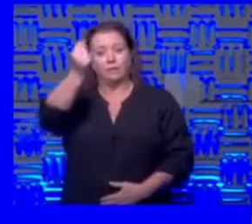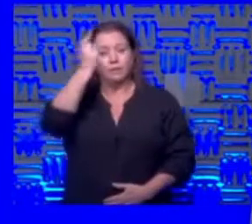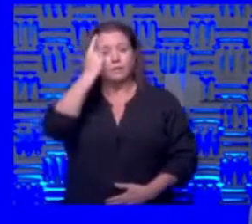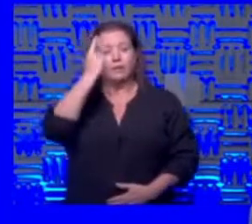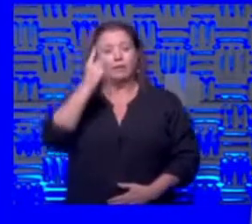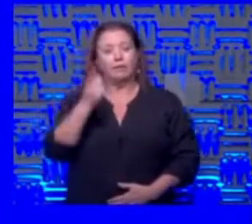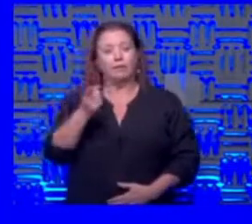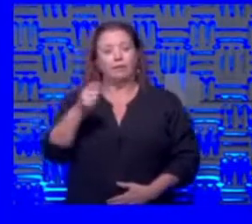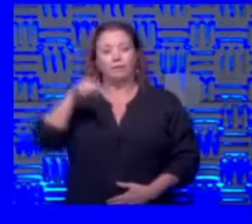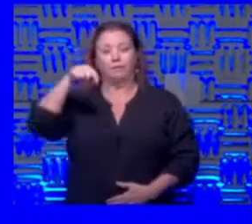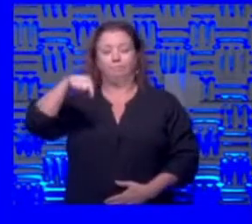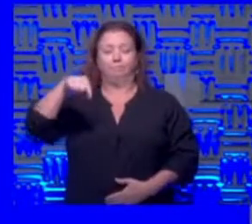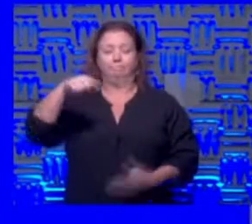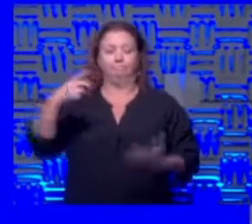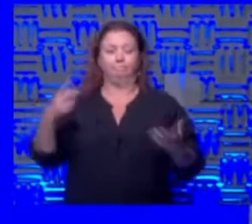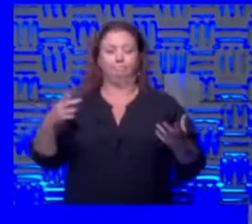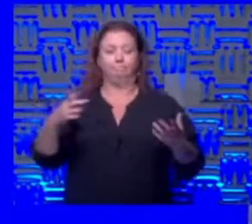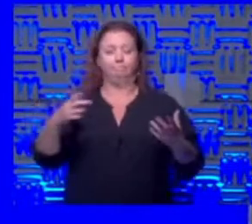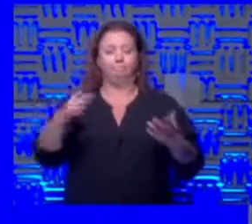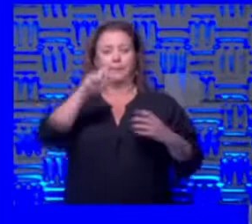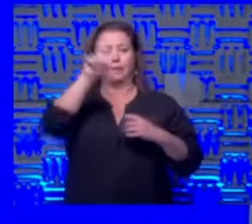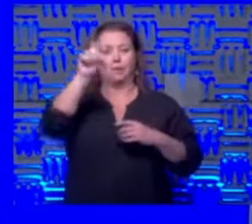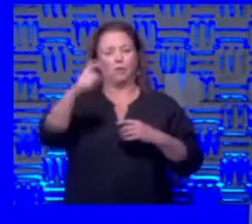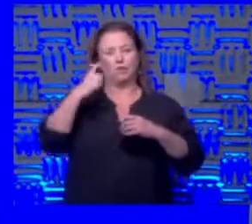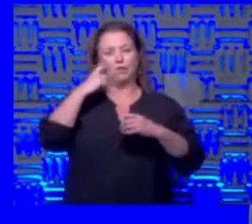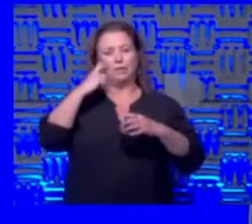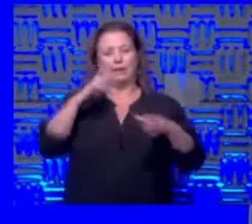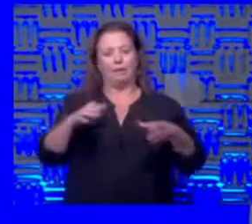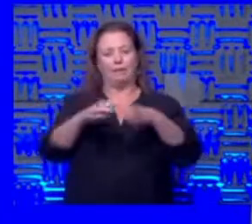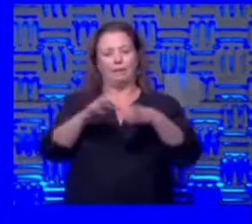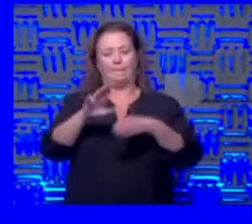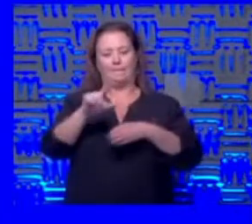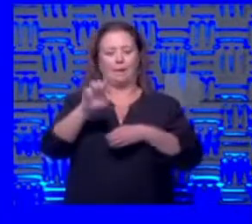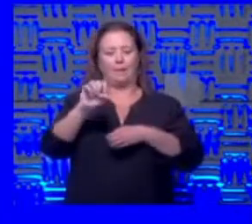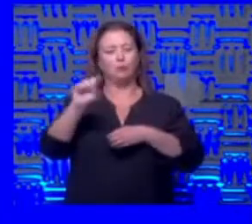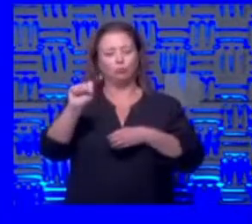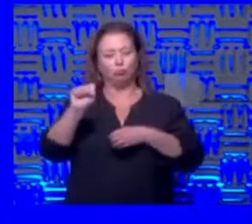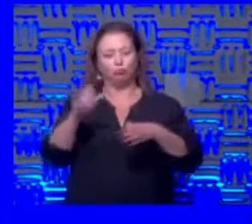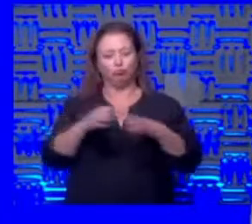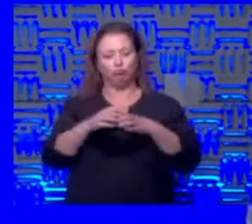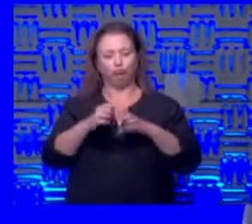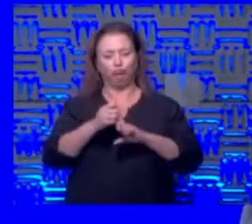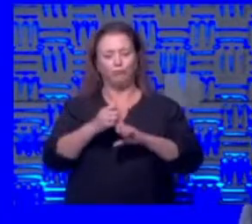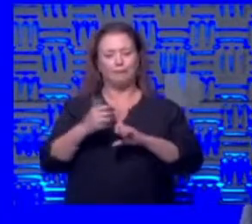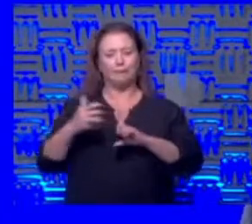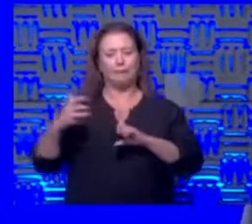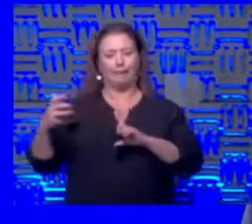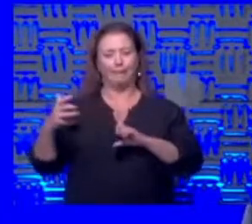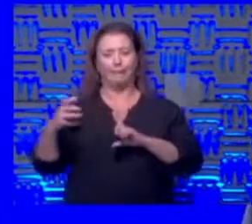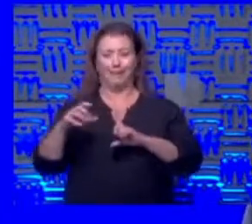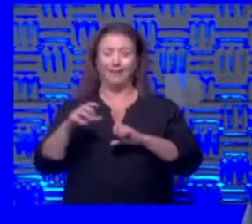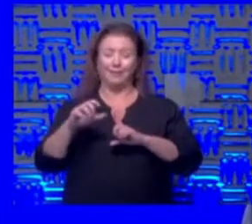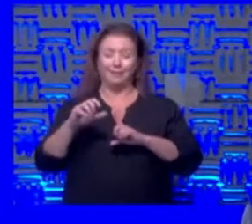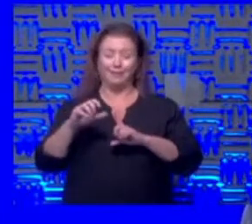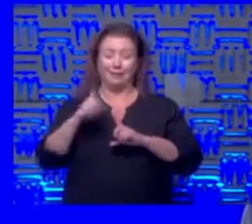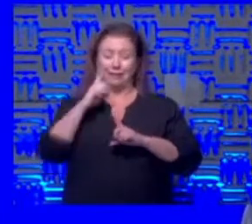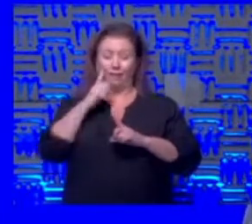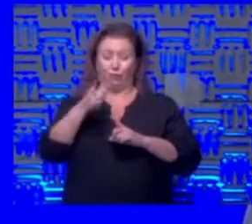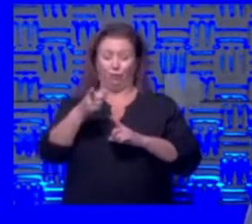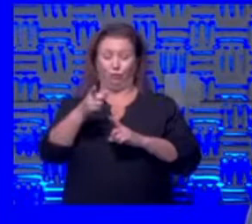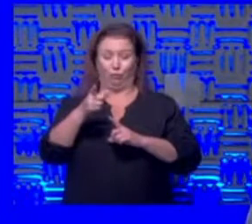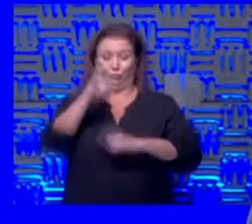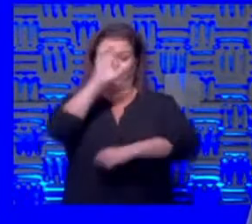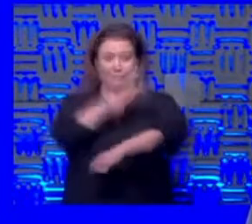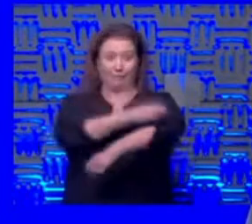that this goes to the question that we just had about the bubbles expanding. That bubble is going to expand quite a bit if you are